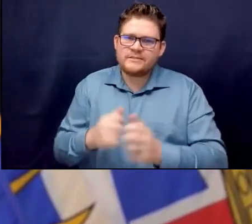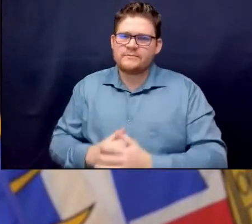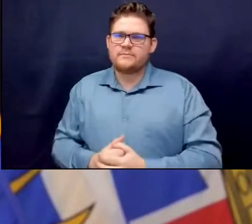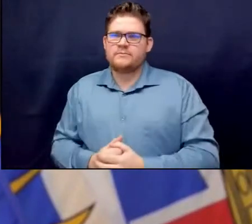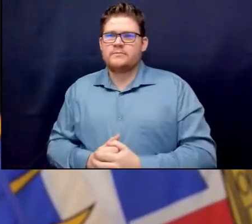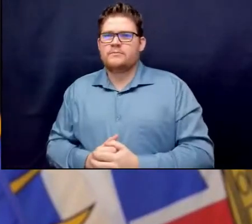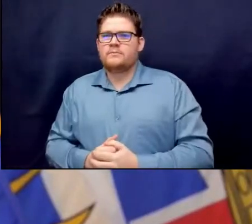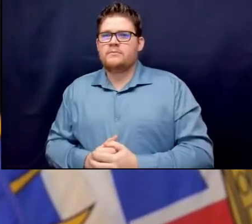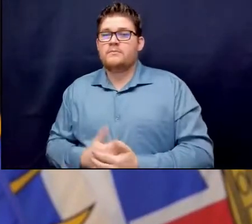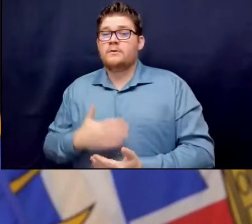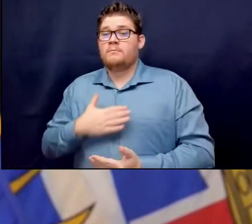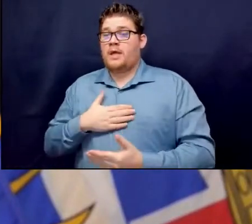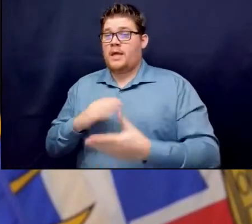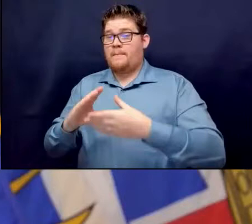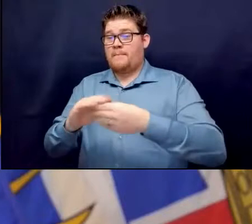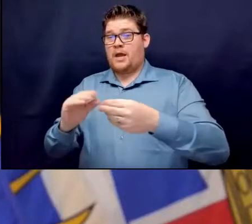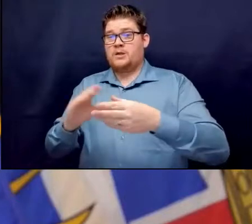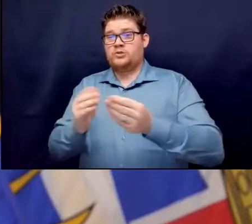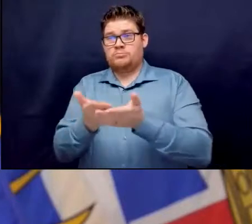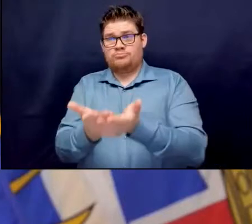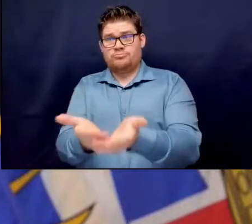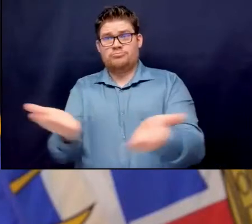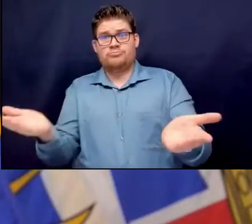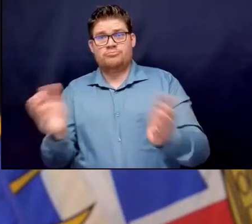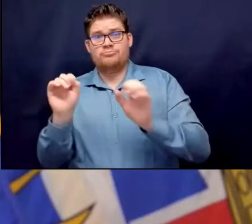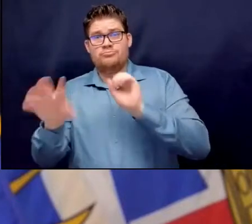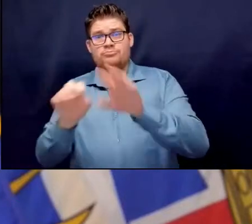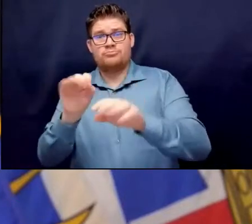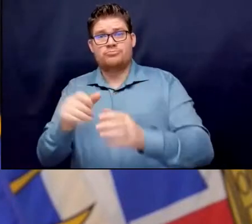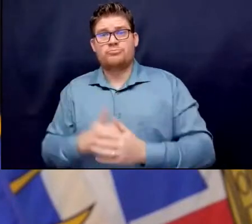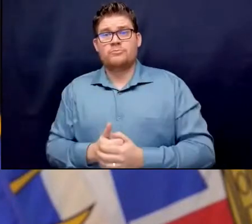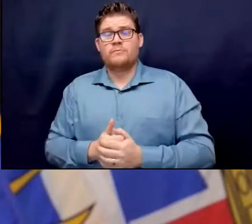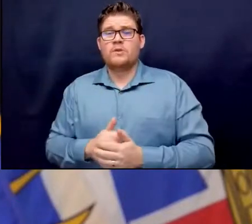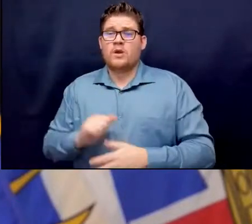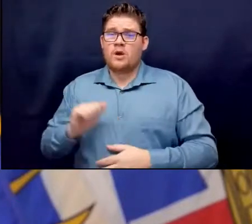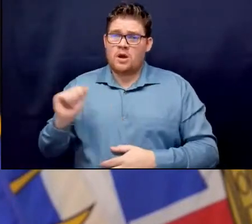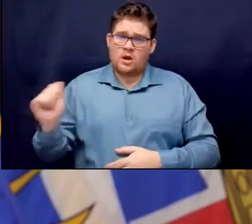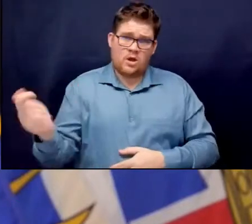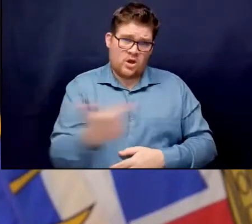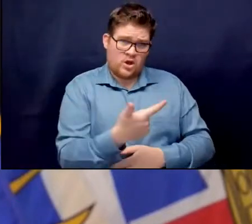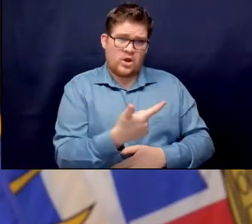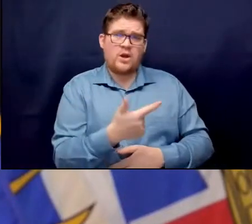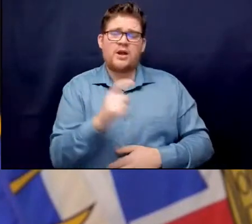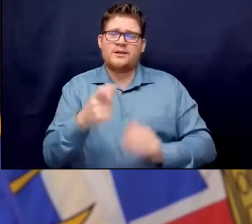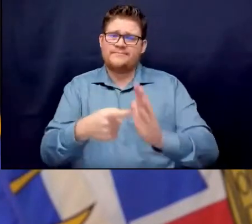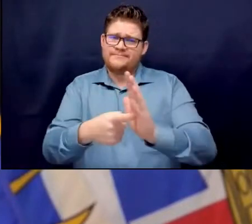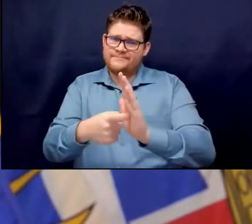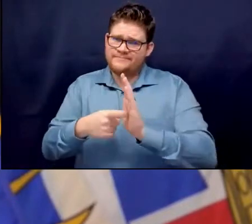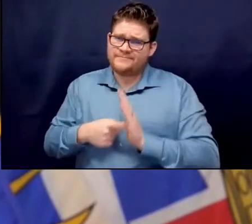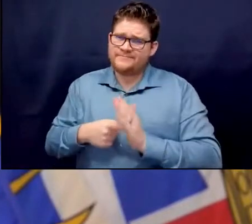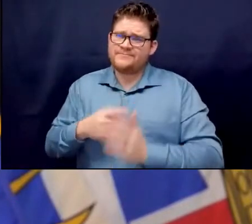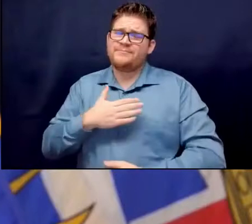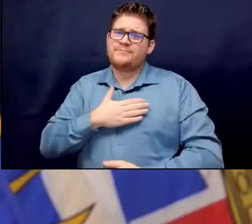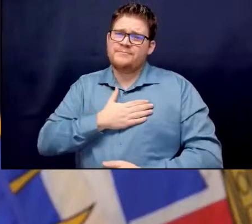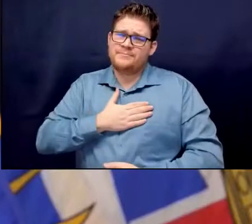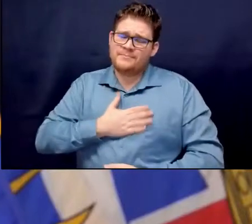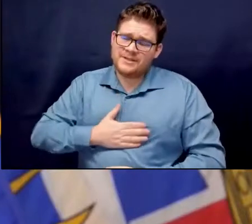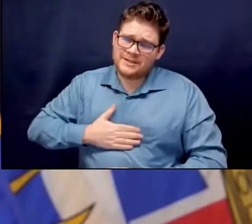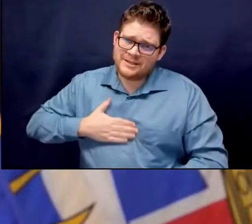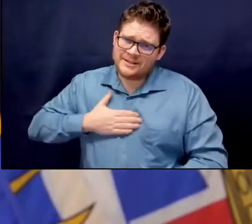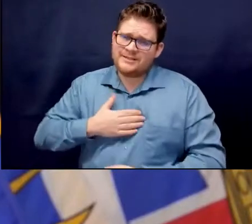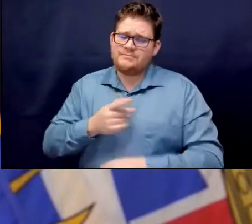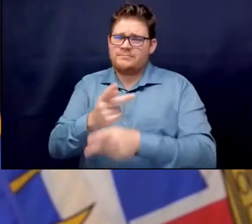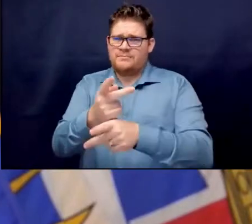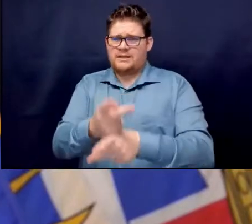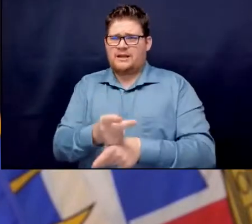remain vigilant, and we must also use our common COVID sense now. This is different, but it is